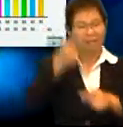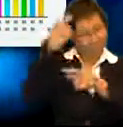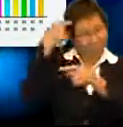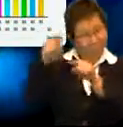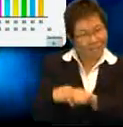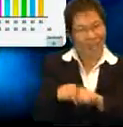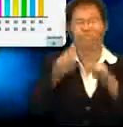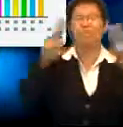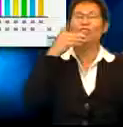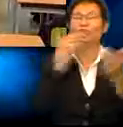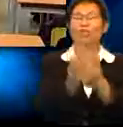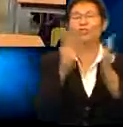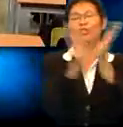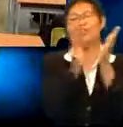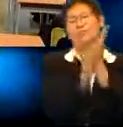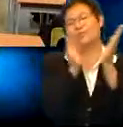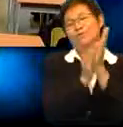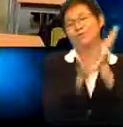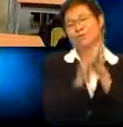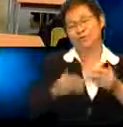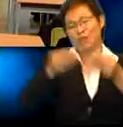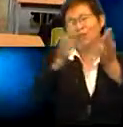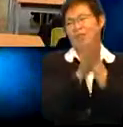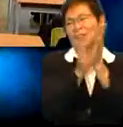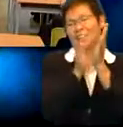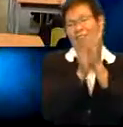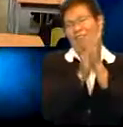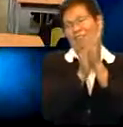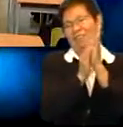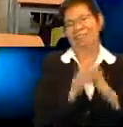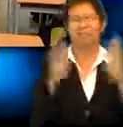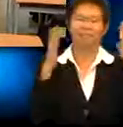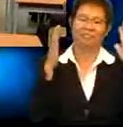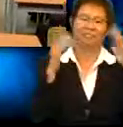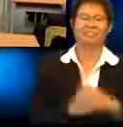agree? Yes. Very good. Give her a big clap.